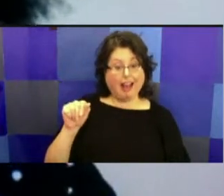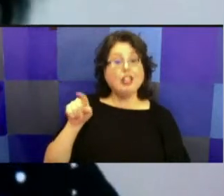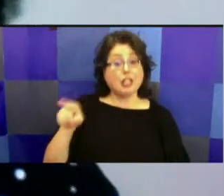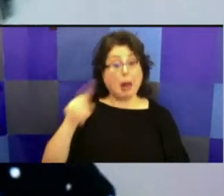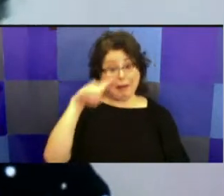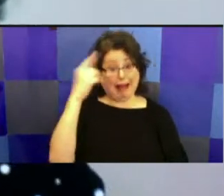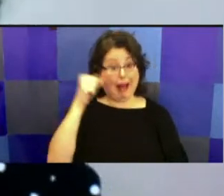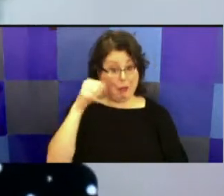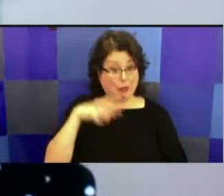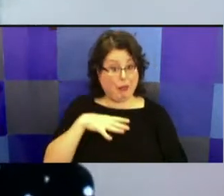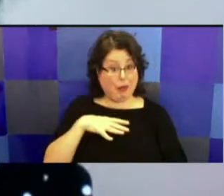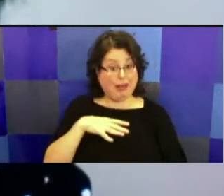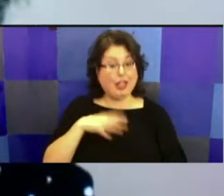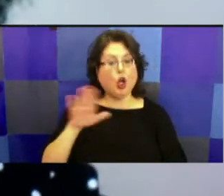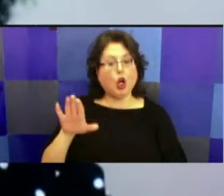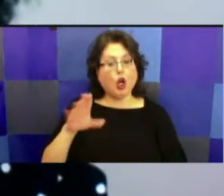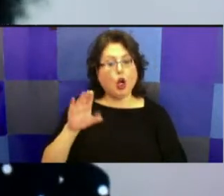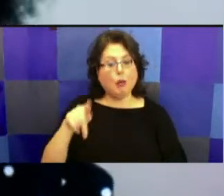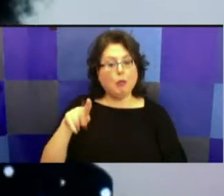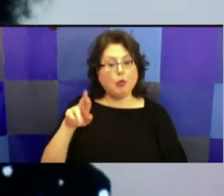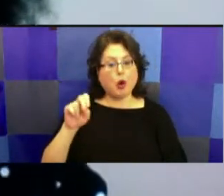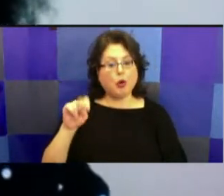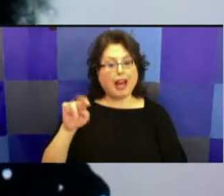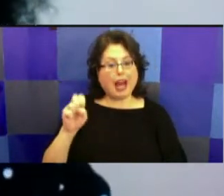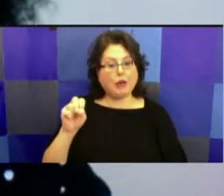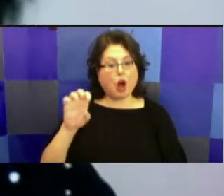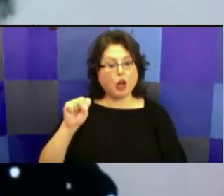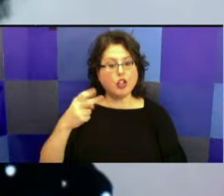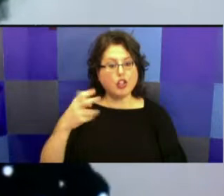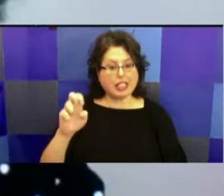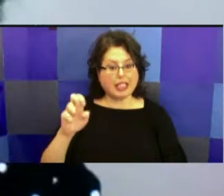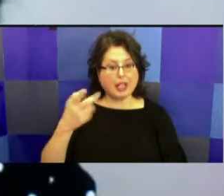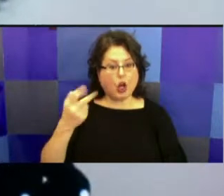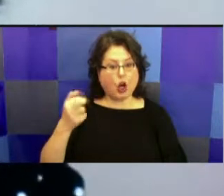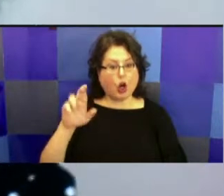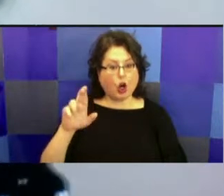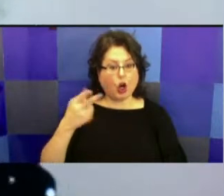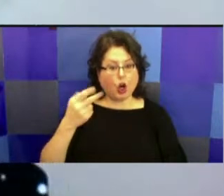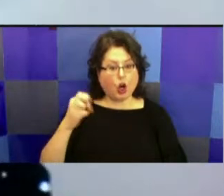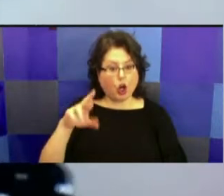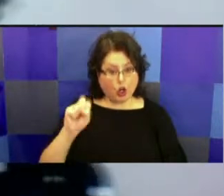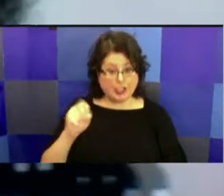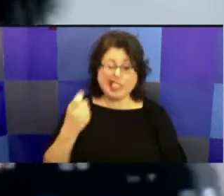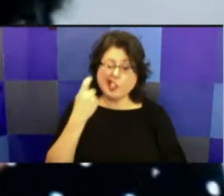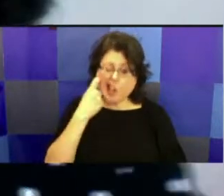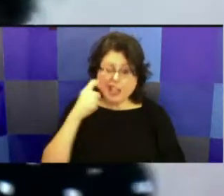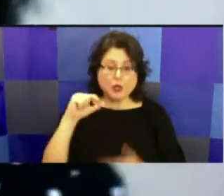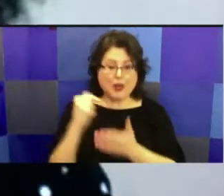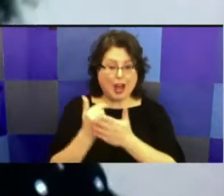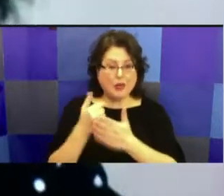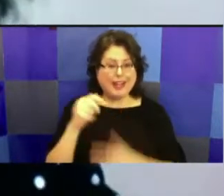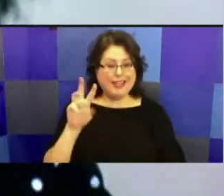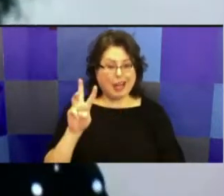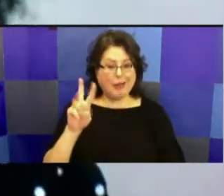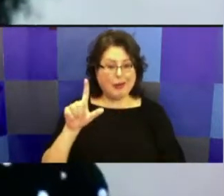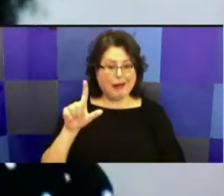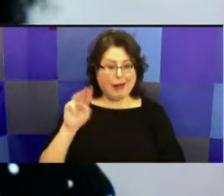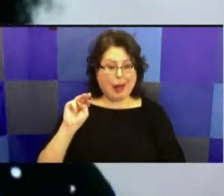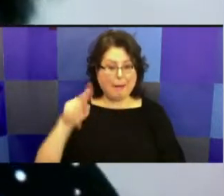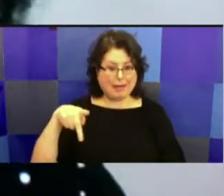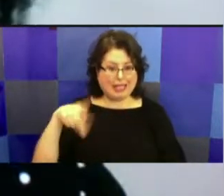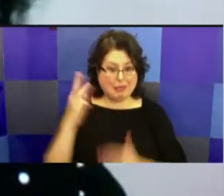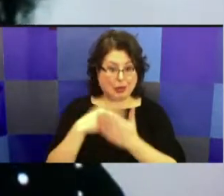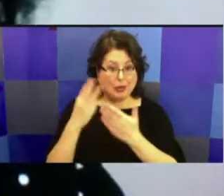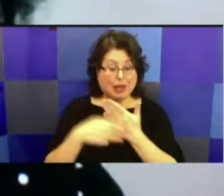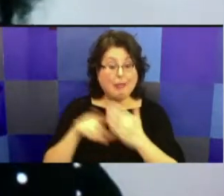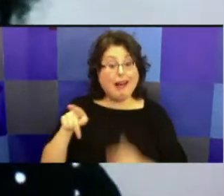woman, pronouns are she, her, and hers, and just graduated from the WLMP program. I'm also excited to share that